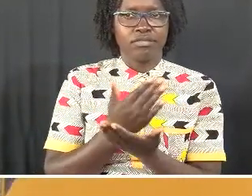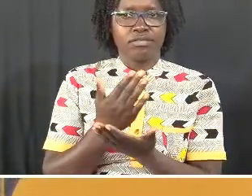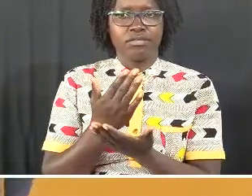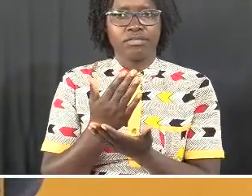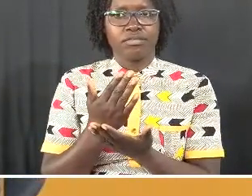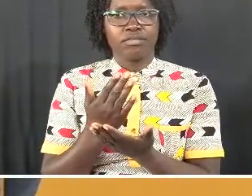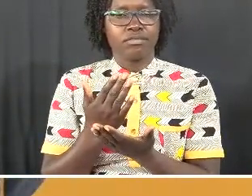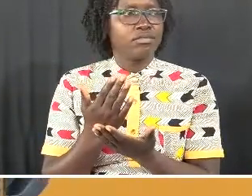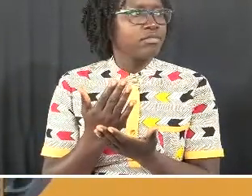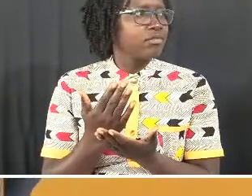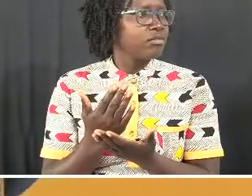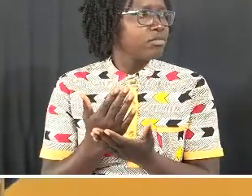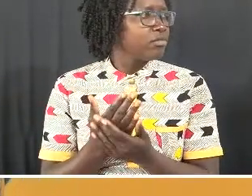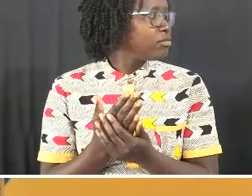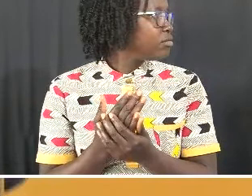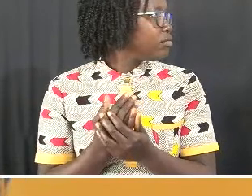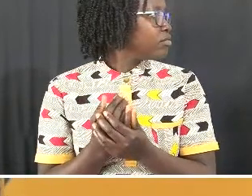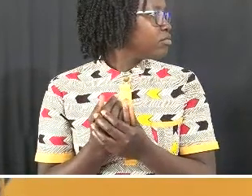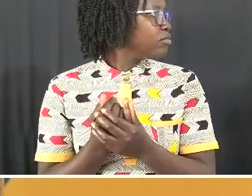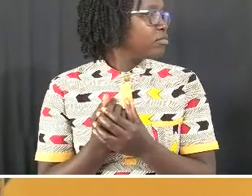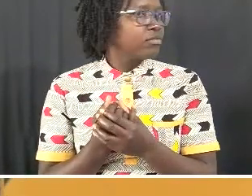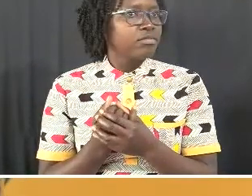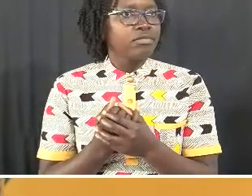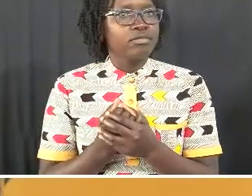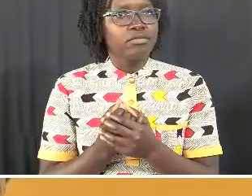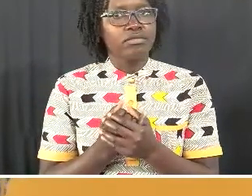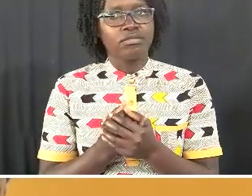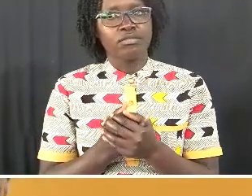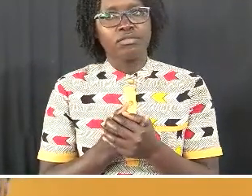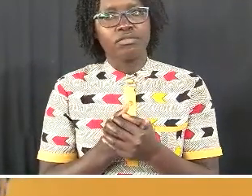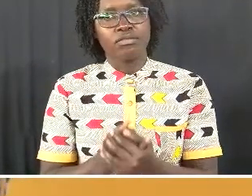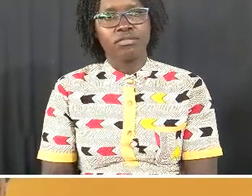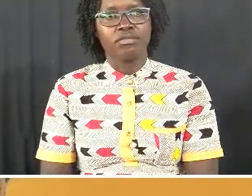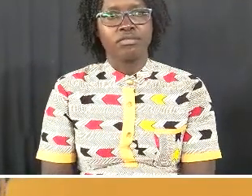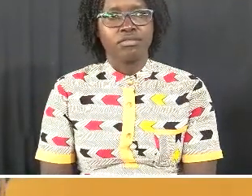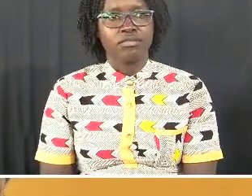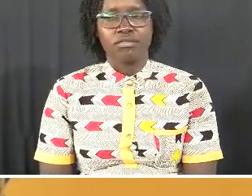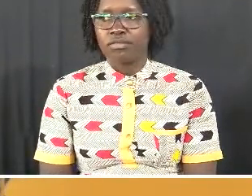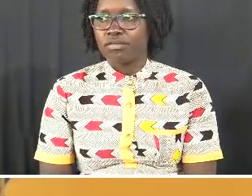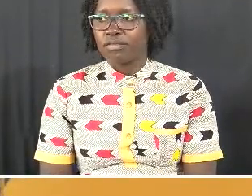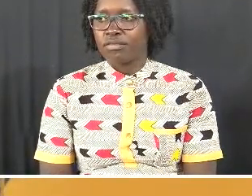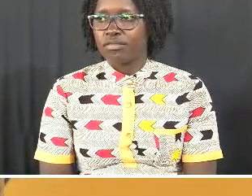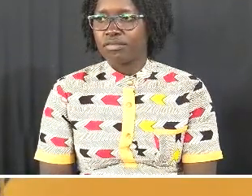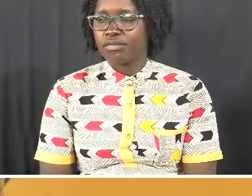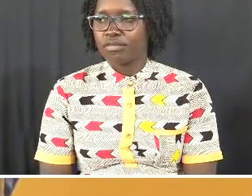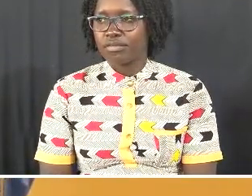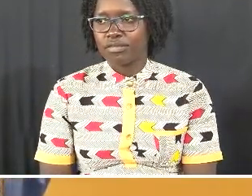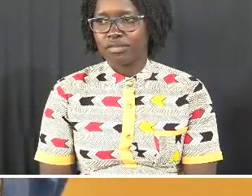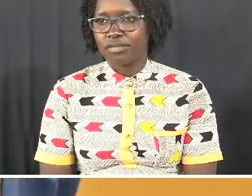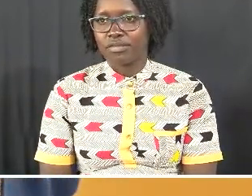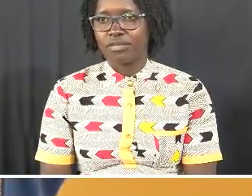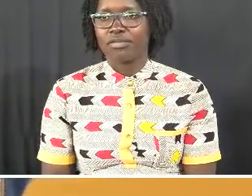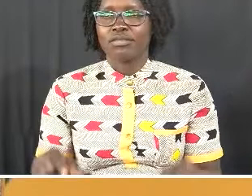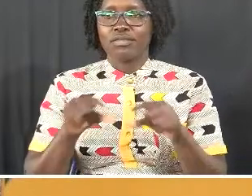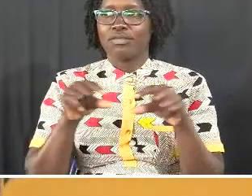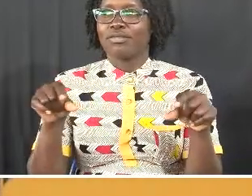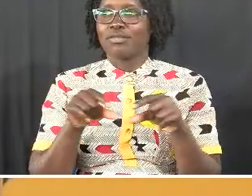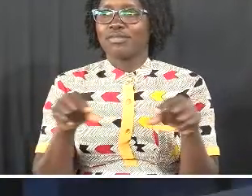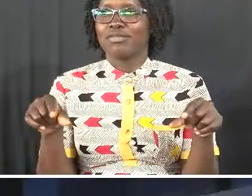you call it? Kile kitu kinawekwa inakaa kama mstari hivi. Sausage, yeah, they bring sausage. And then I